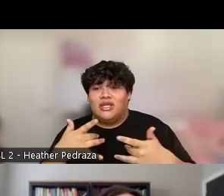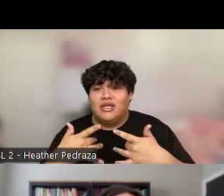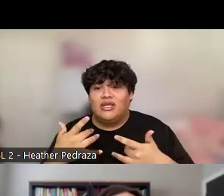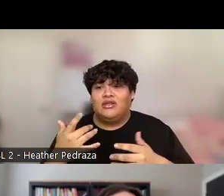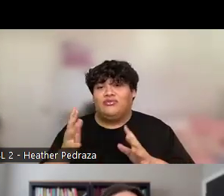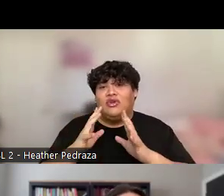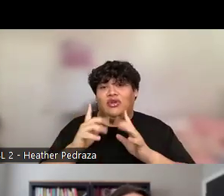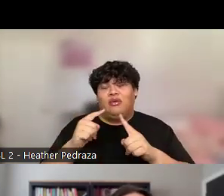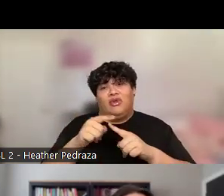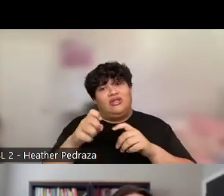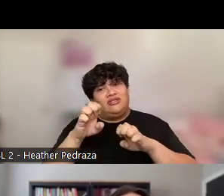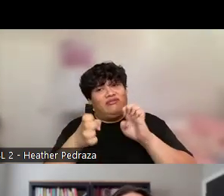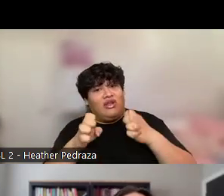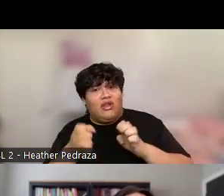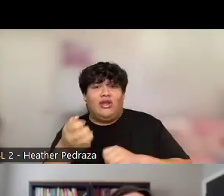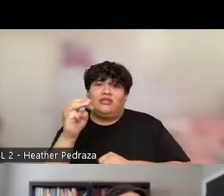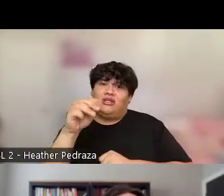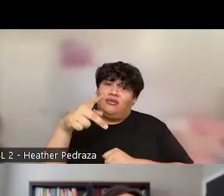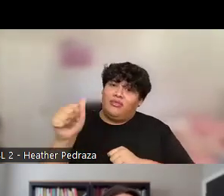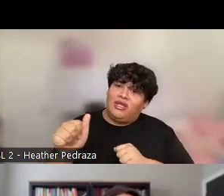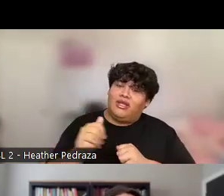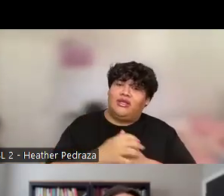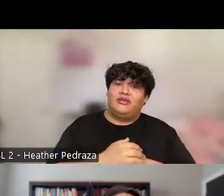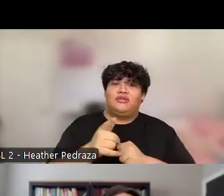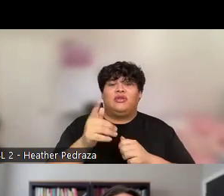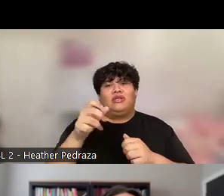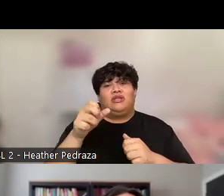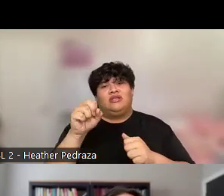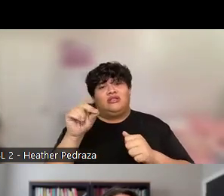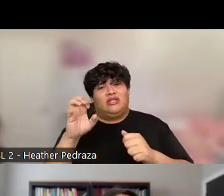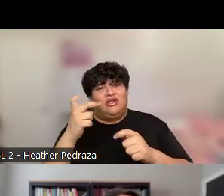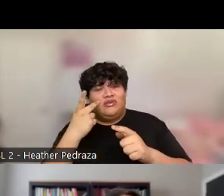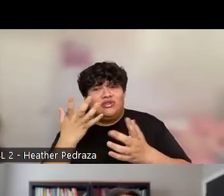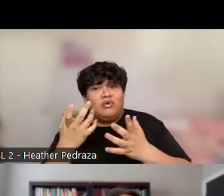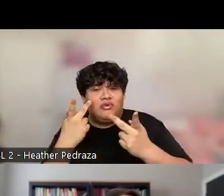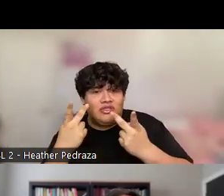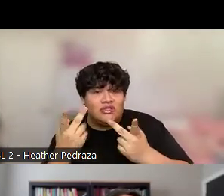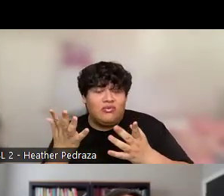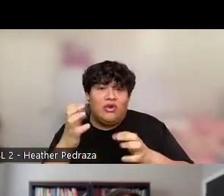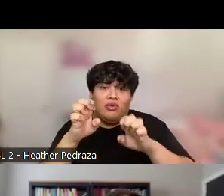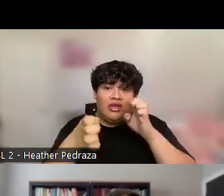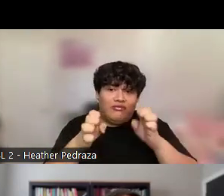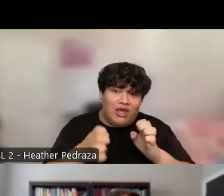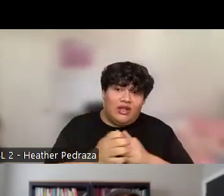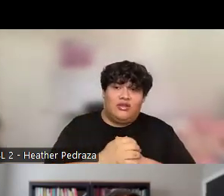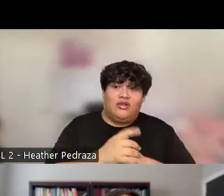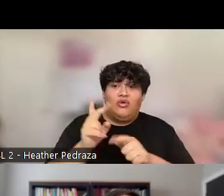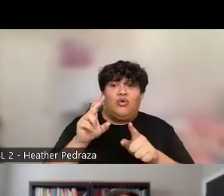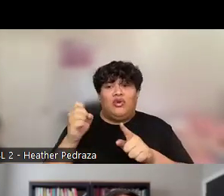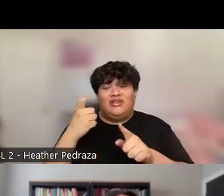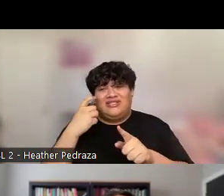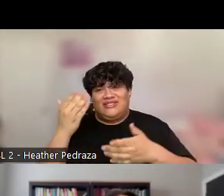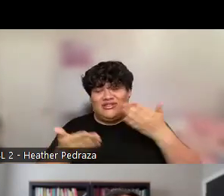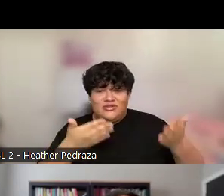midpoint evaluation of the MPA. So this slide you're seeing is showing what we will be evaluating, which, as Ross